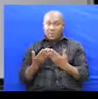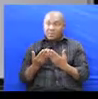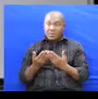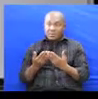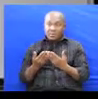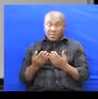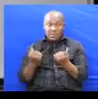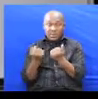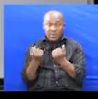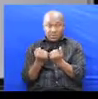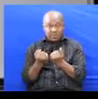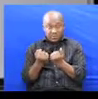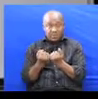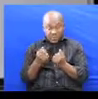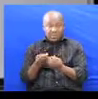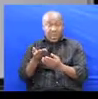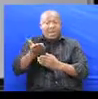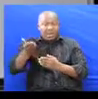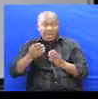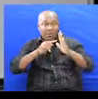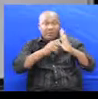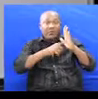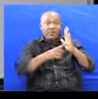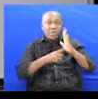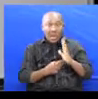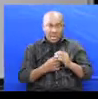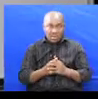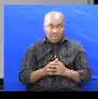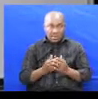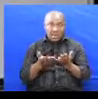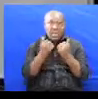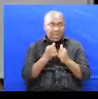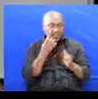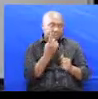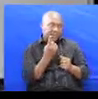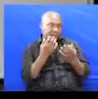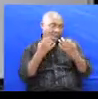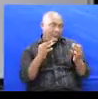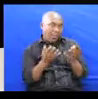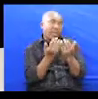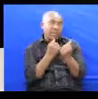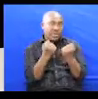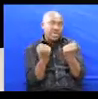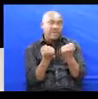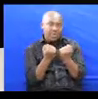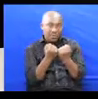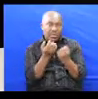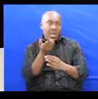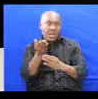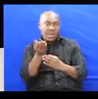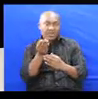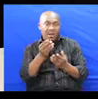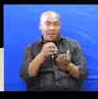the molarity is equal to number of moles over volume. Now let us see how can we develop another formula, and